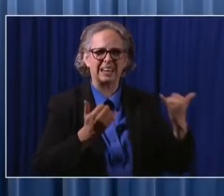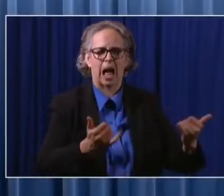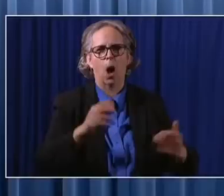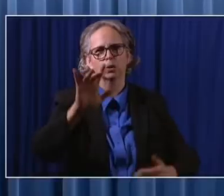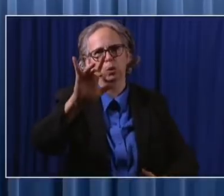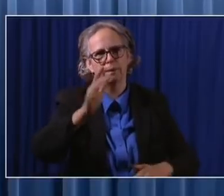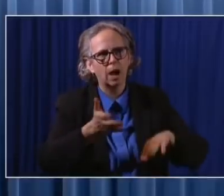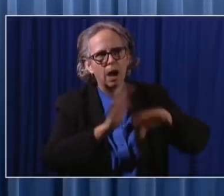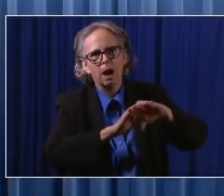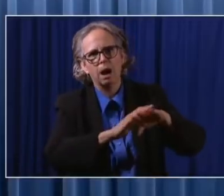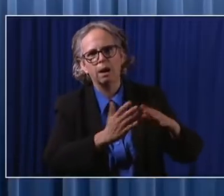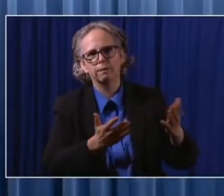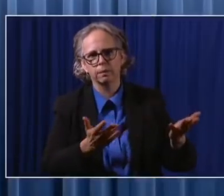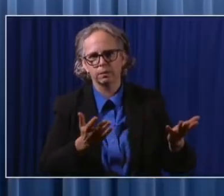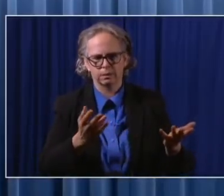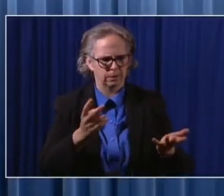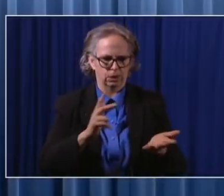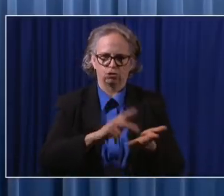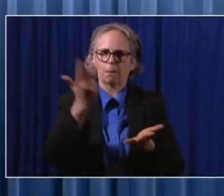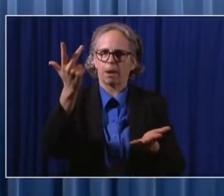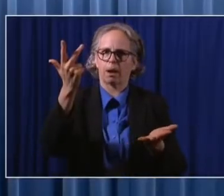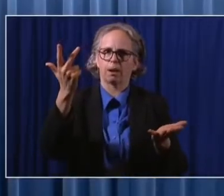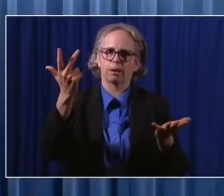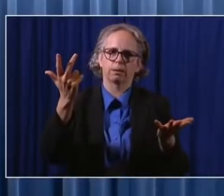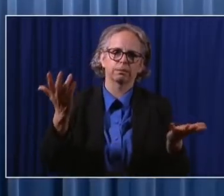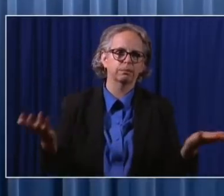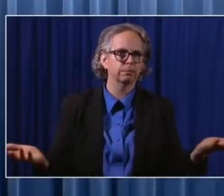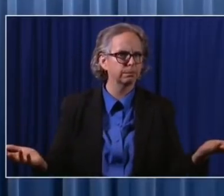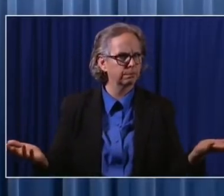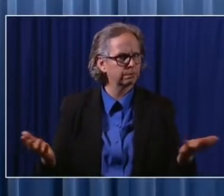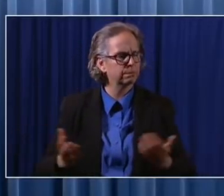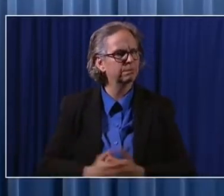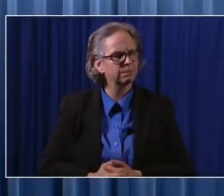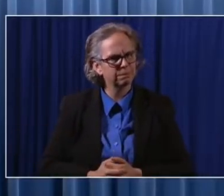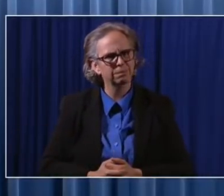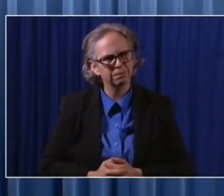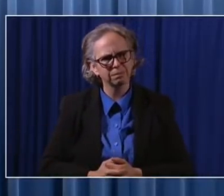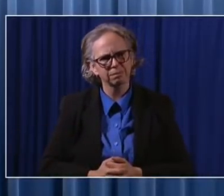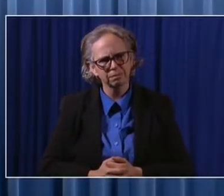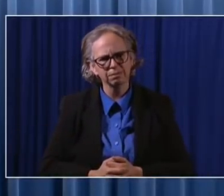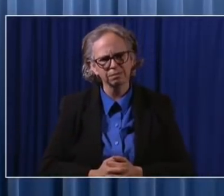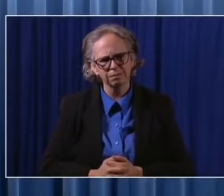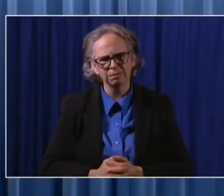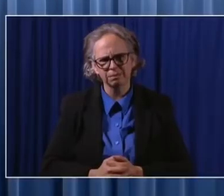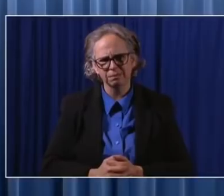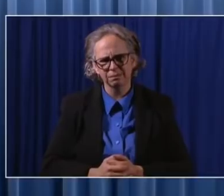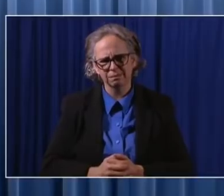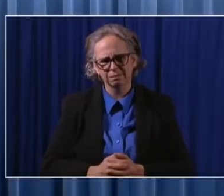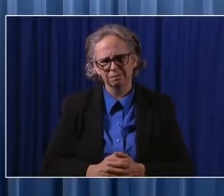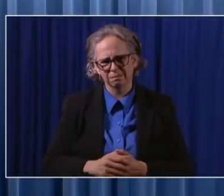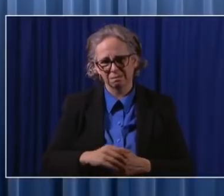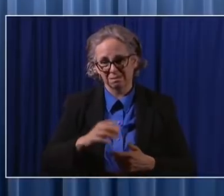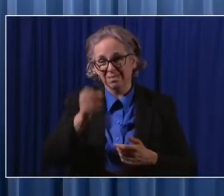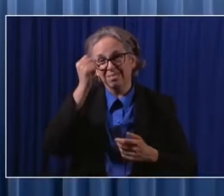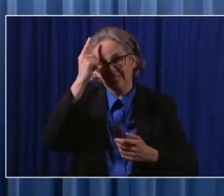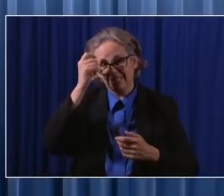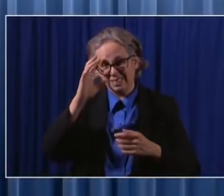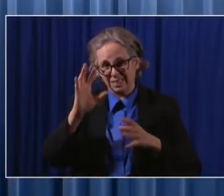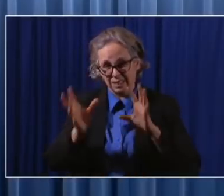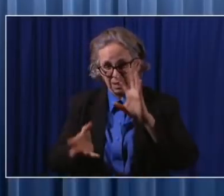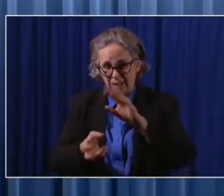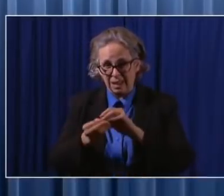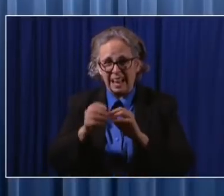day. In recent weeks, over 94% of the cases are not in congregate settings, signaling